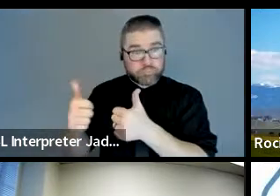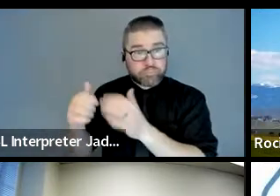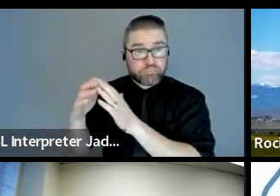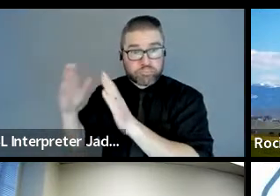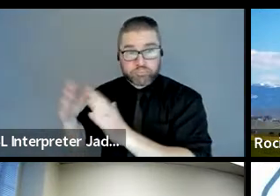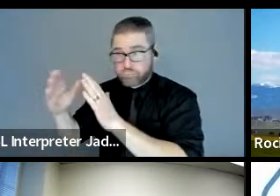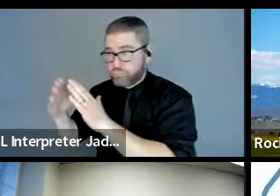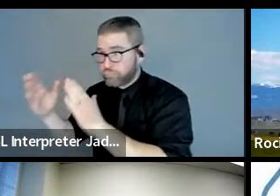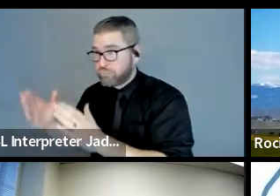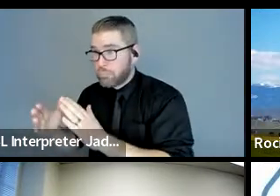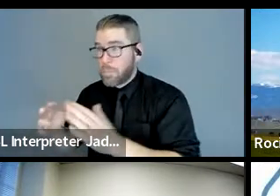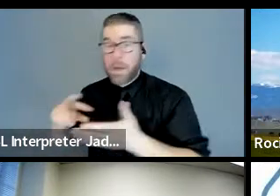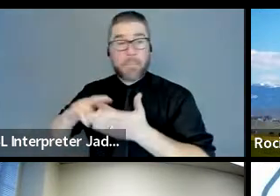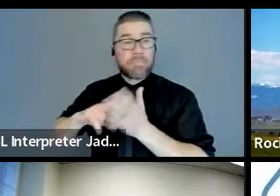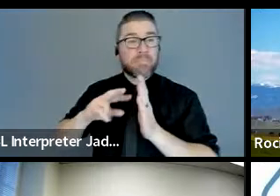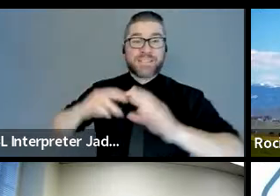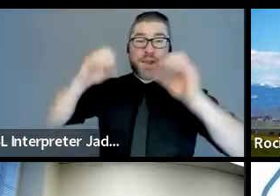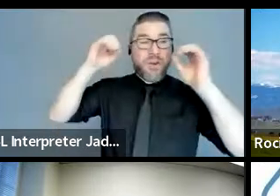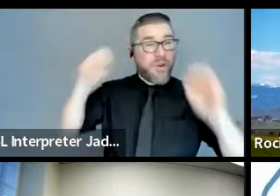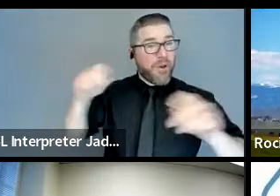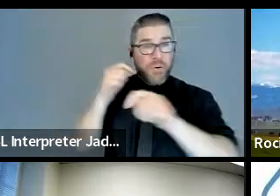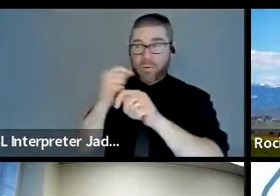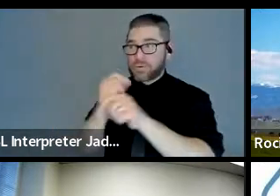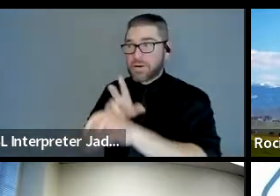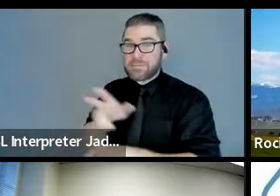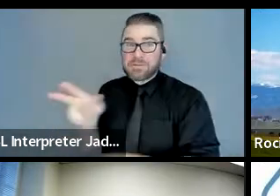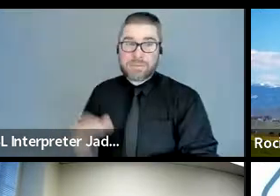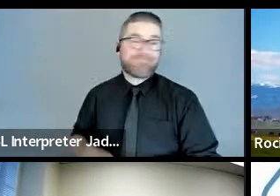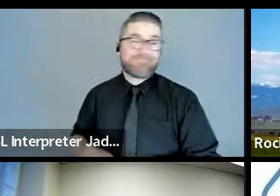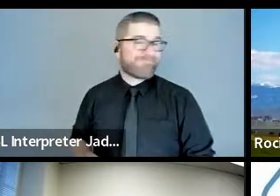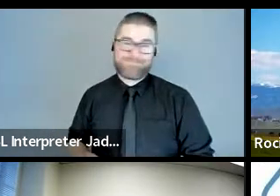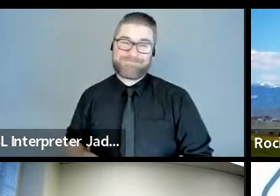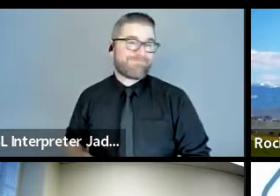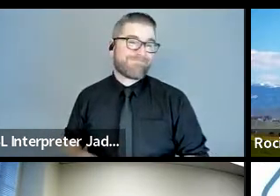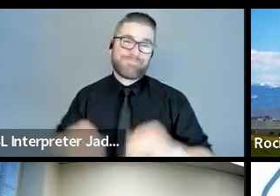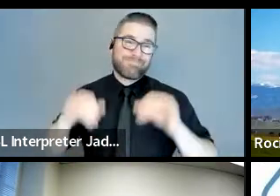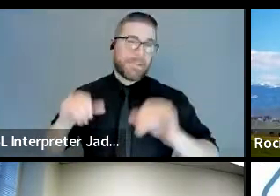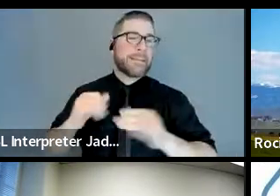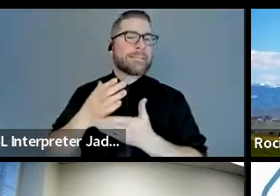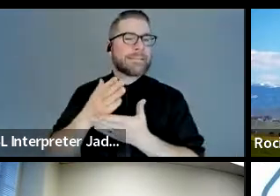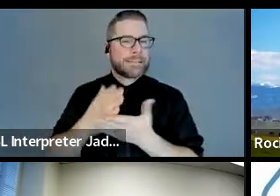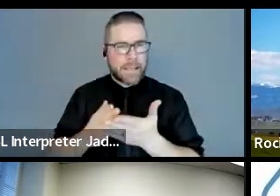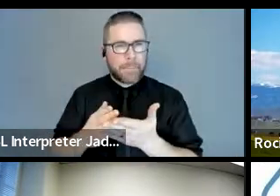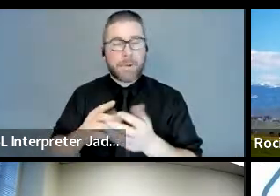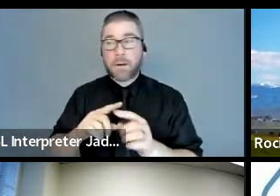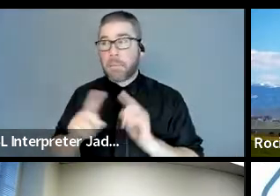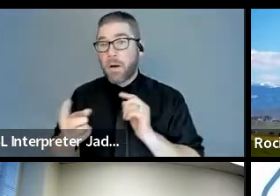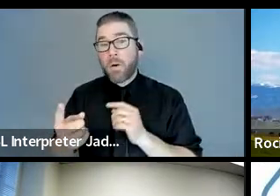through the neighborhood. But one of the concepts that I saw earlier today from HDR